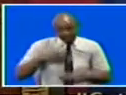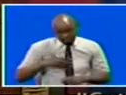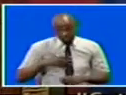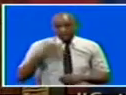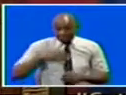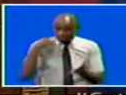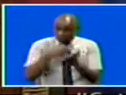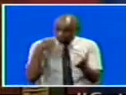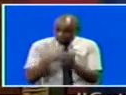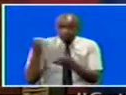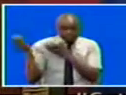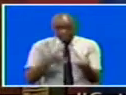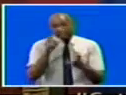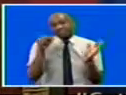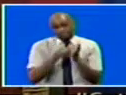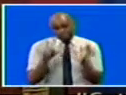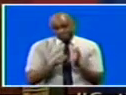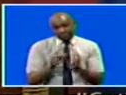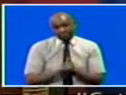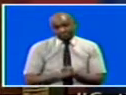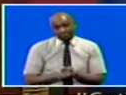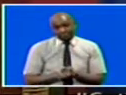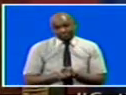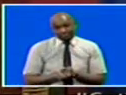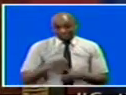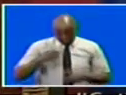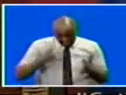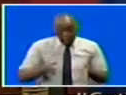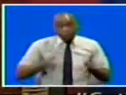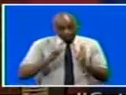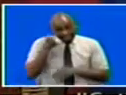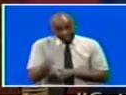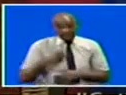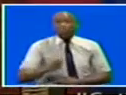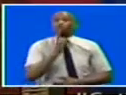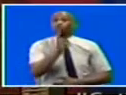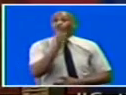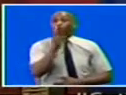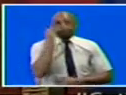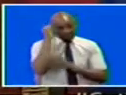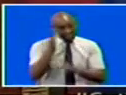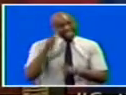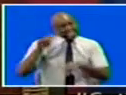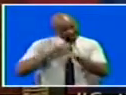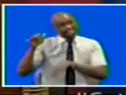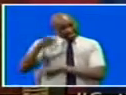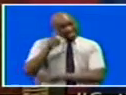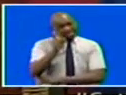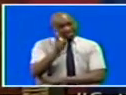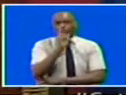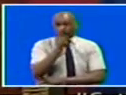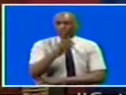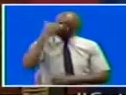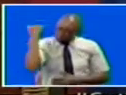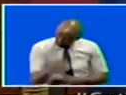those involved in causing this mayhem I take this opportunity to warn politicians in the affected areas to